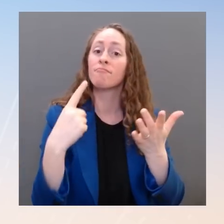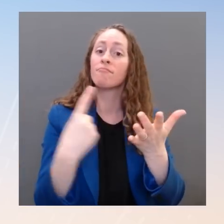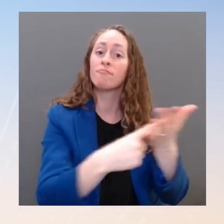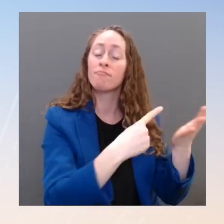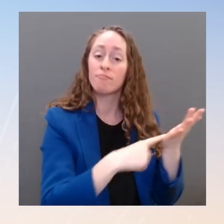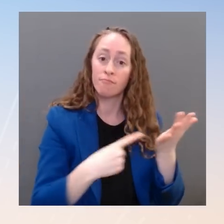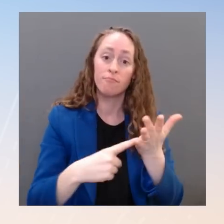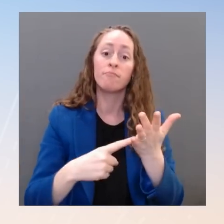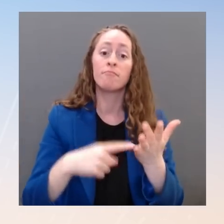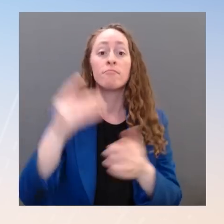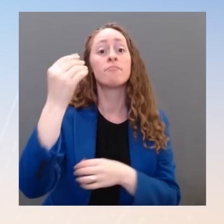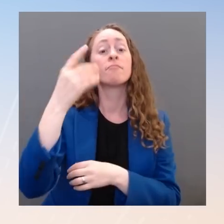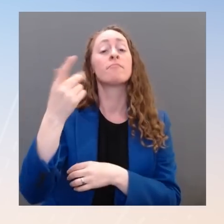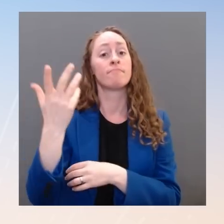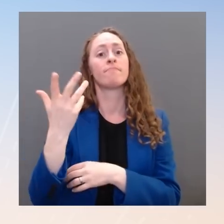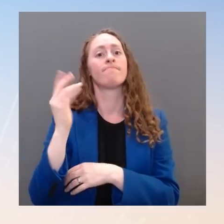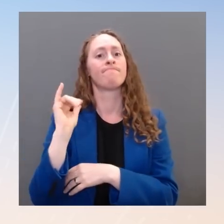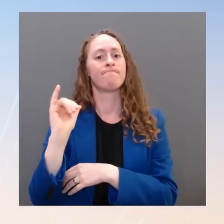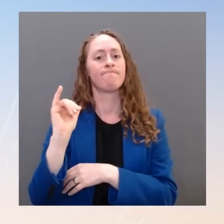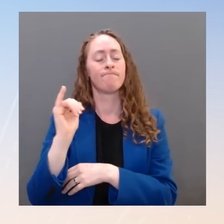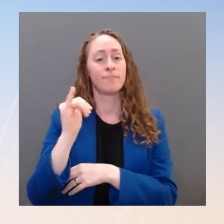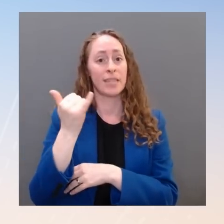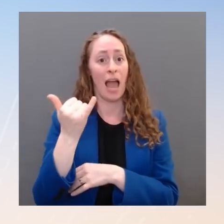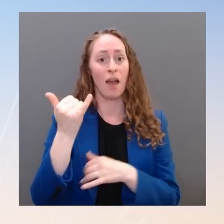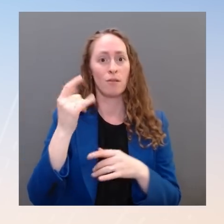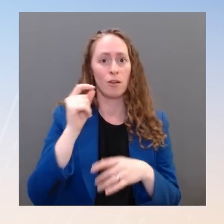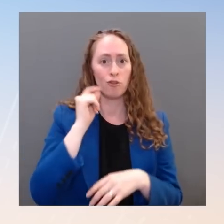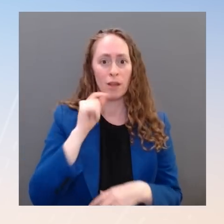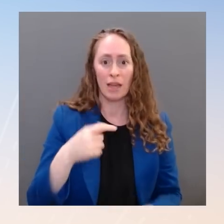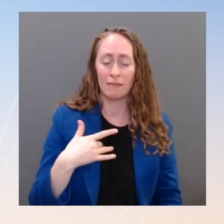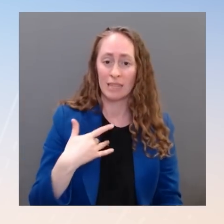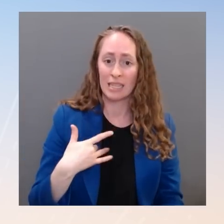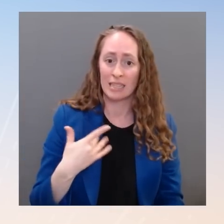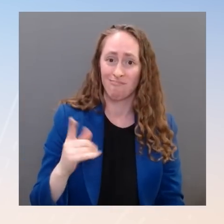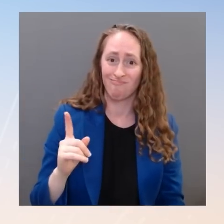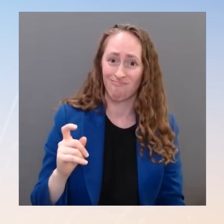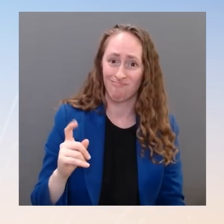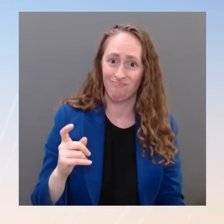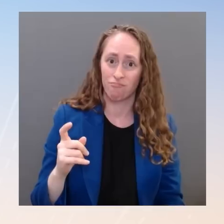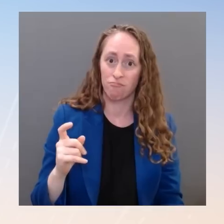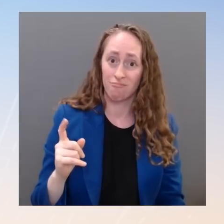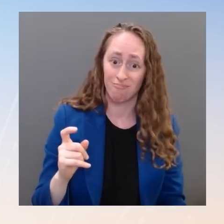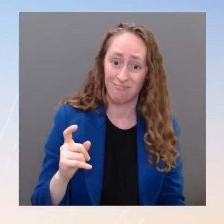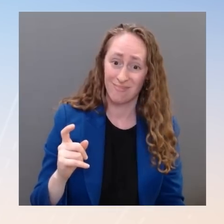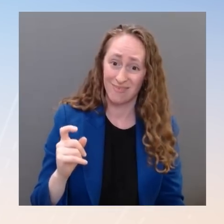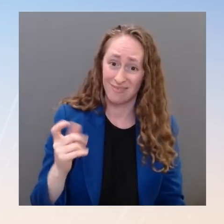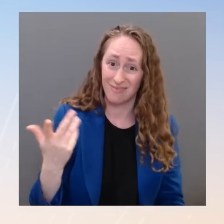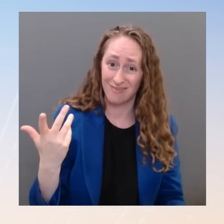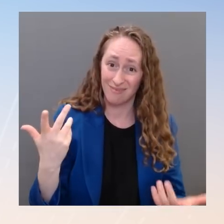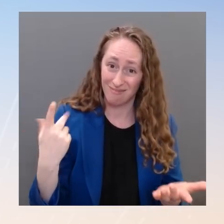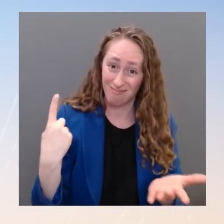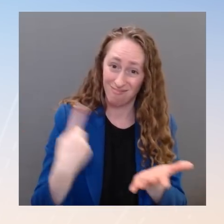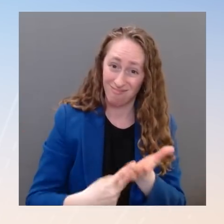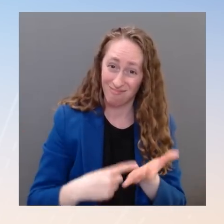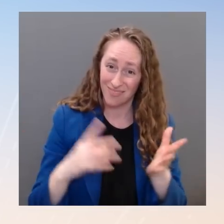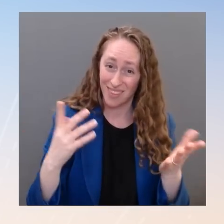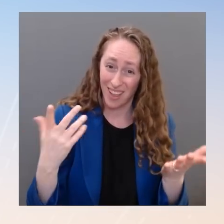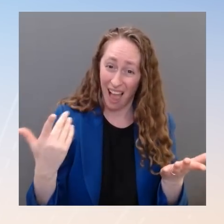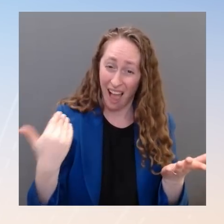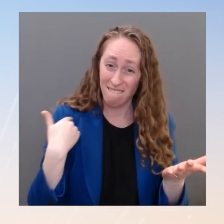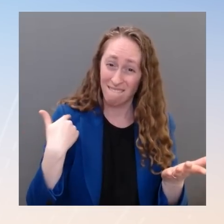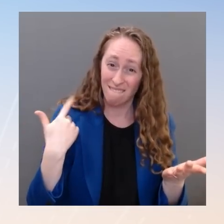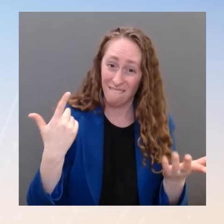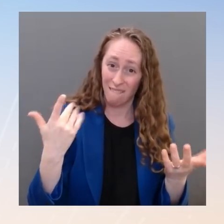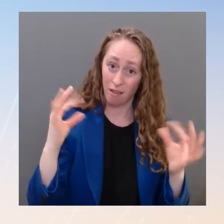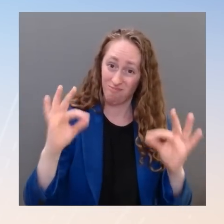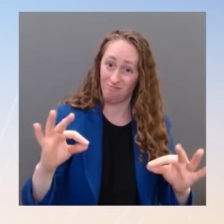any progress that has come out of his talks with Putin and Zelensky? Look, I would say that it's not for us